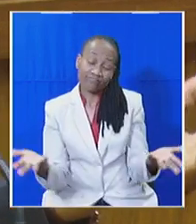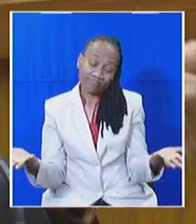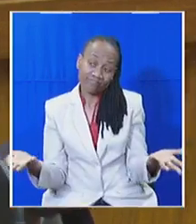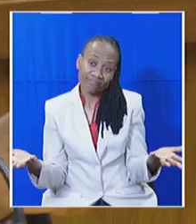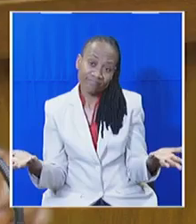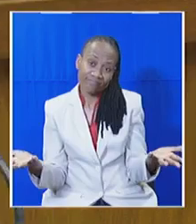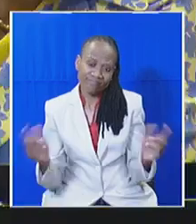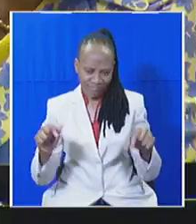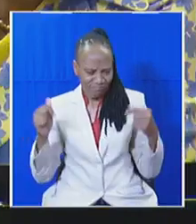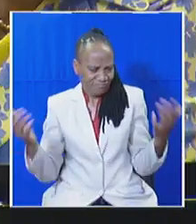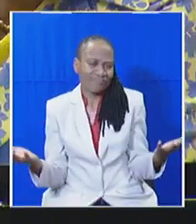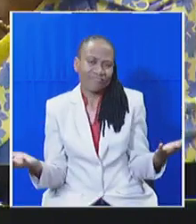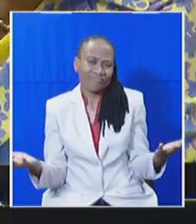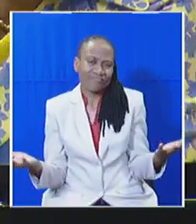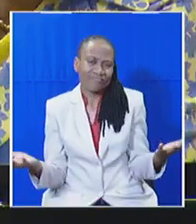We can't.